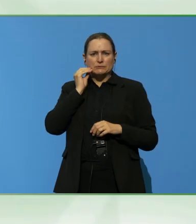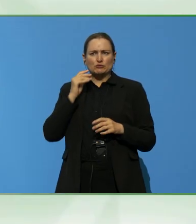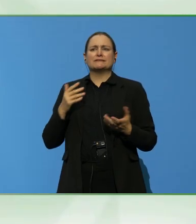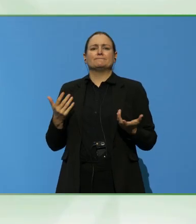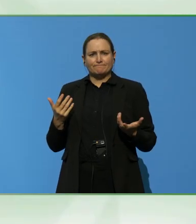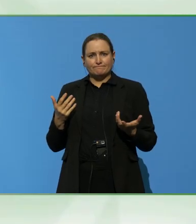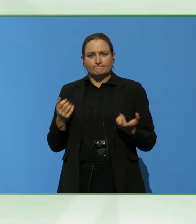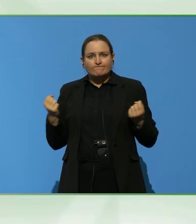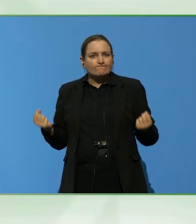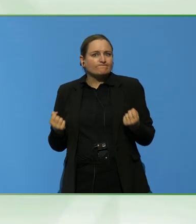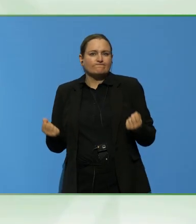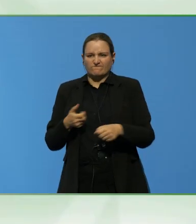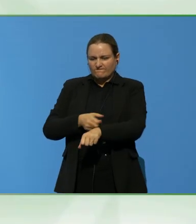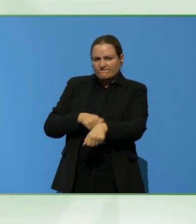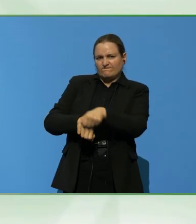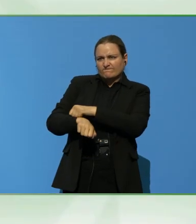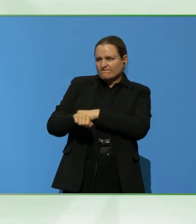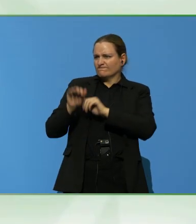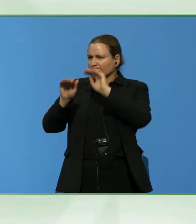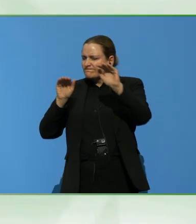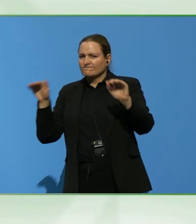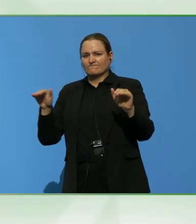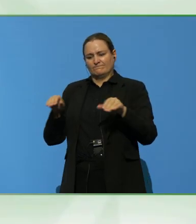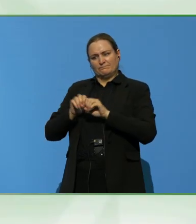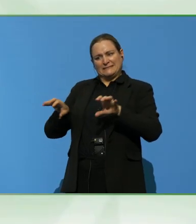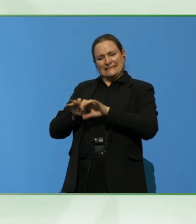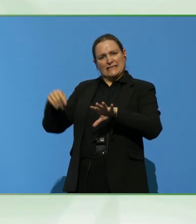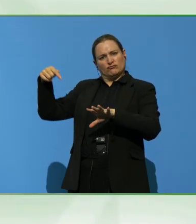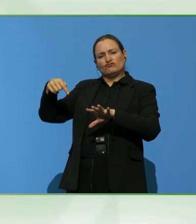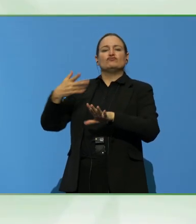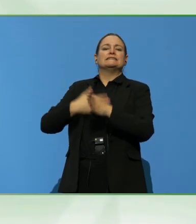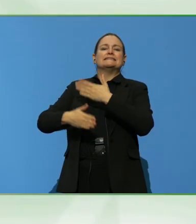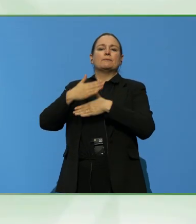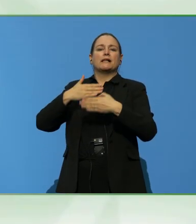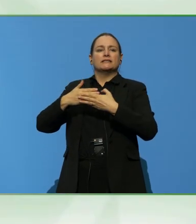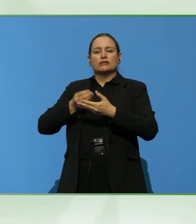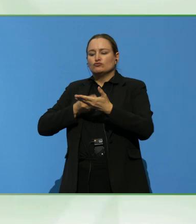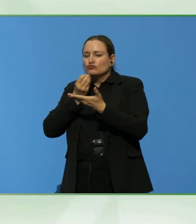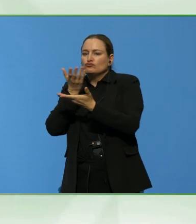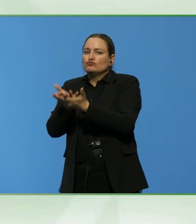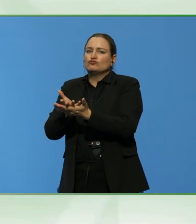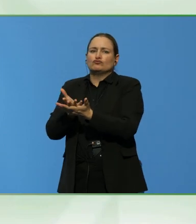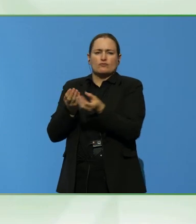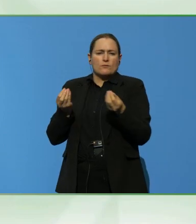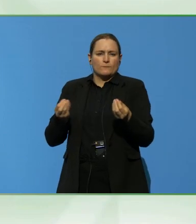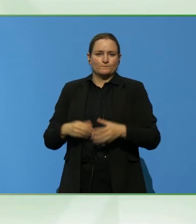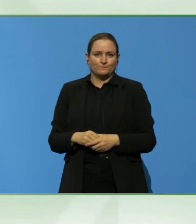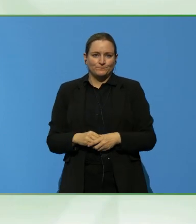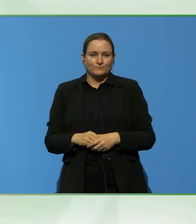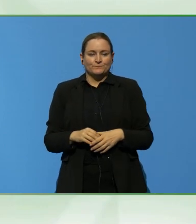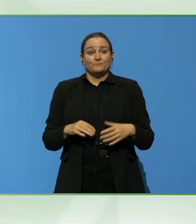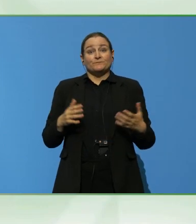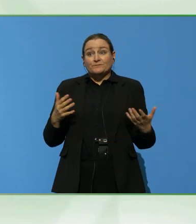audiences and mainstream formats. And after that, we're going to delve into discussion amongst the panelists, and especially with